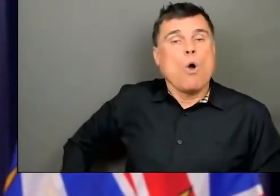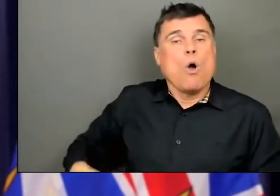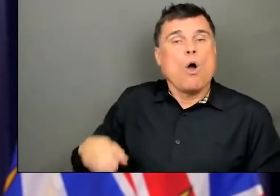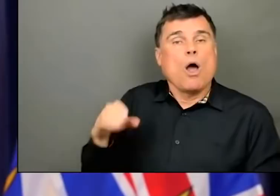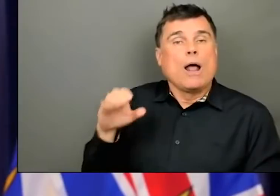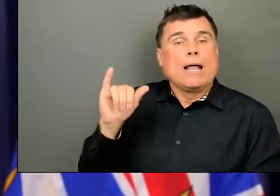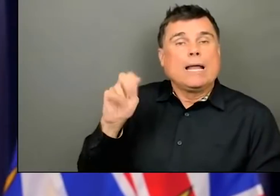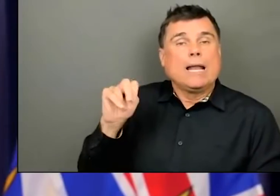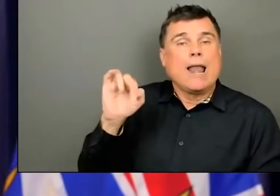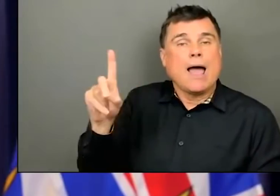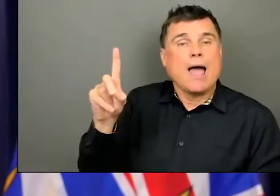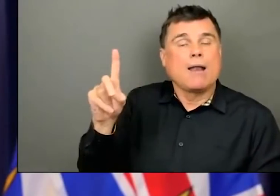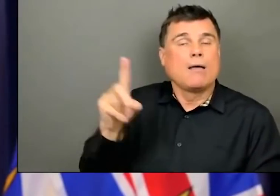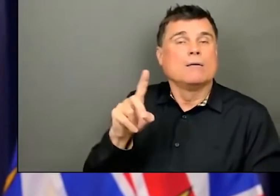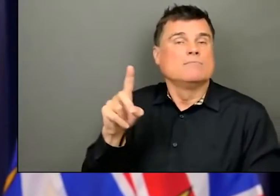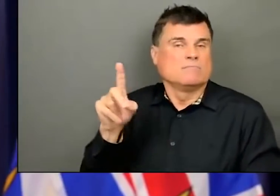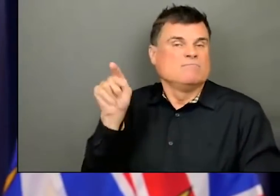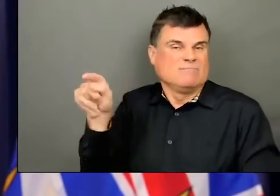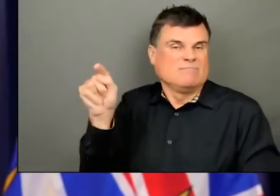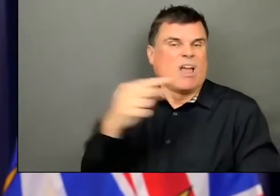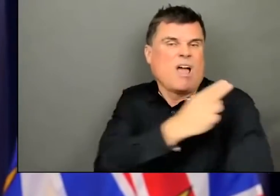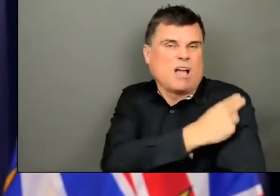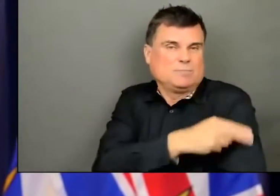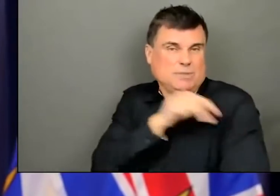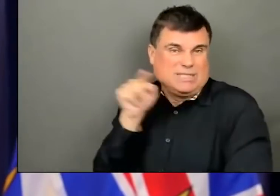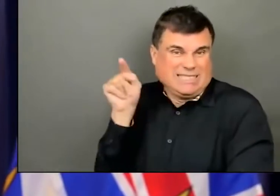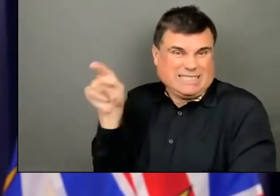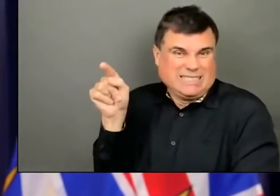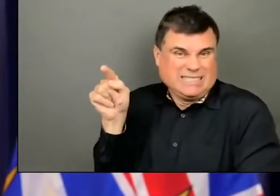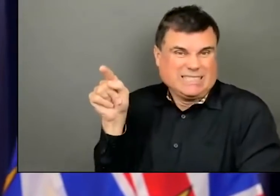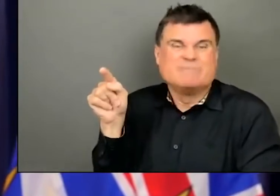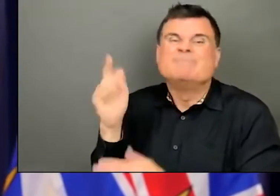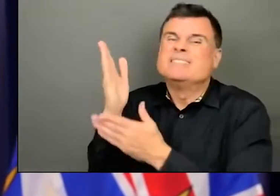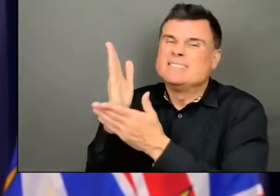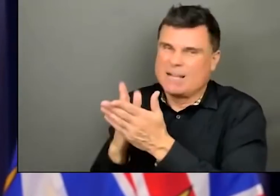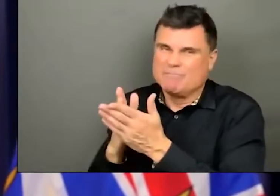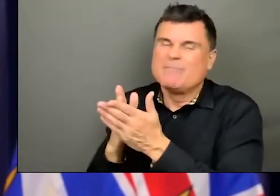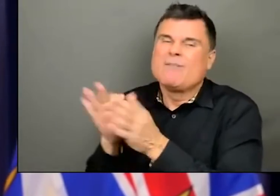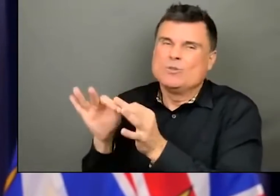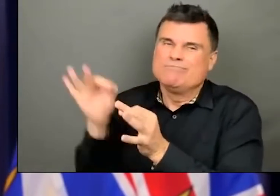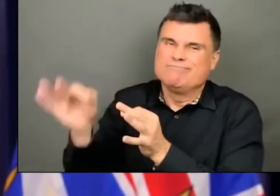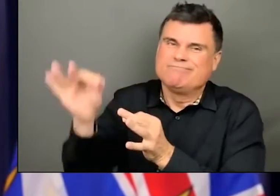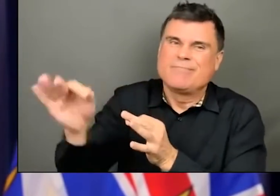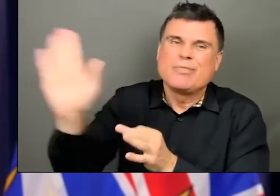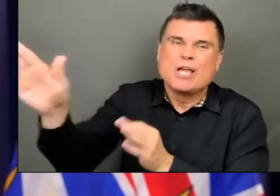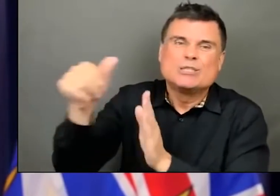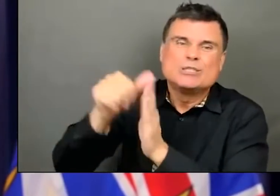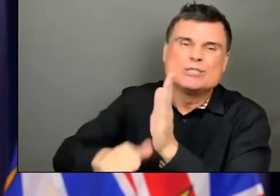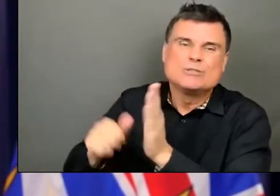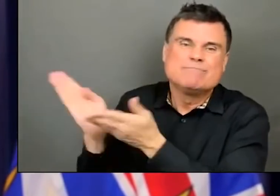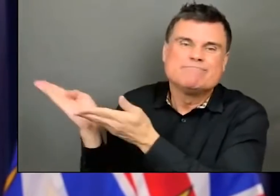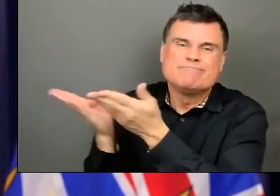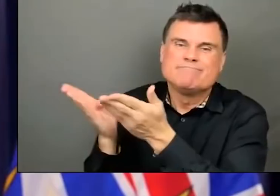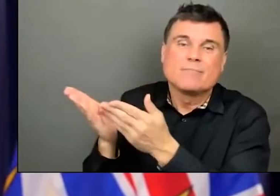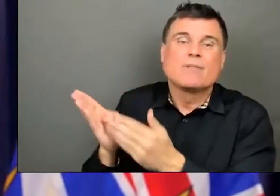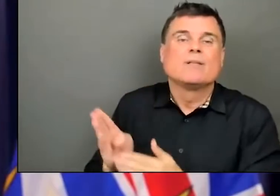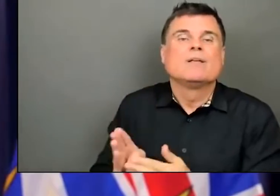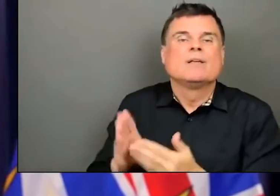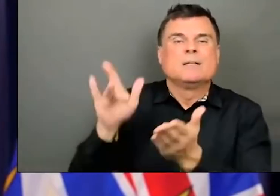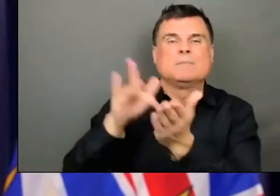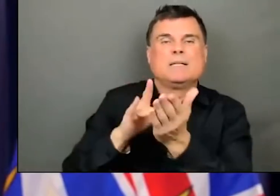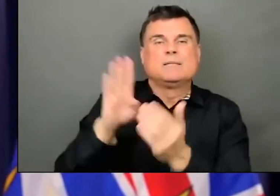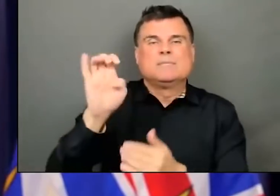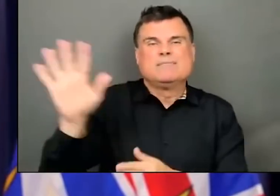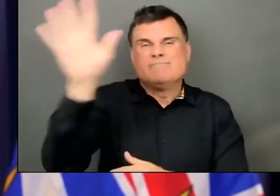same-day surgeries to support the current demand for critical care, which, as you know, in Interior Health is high. In Fraser Health,